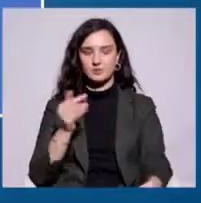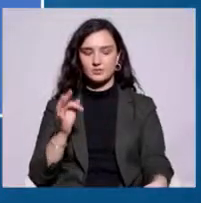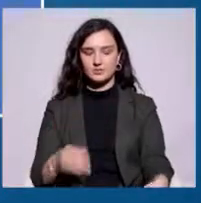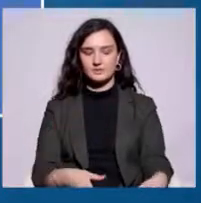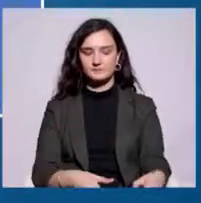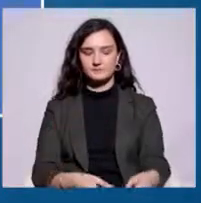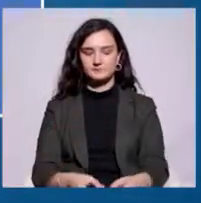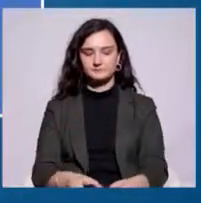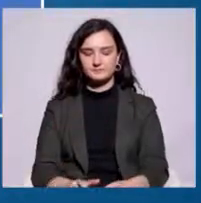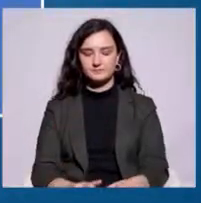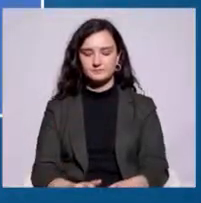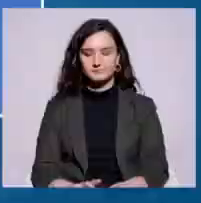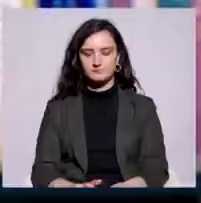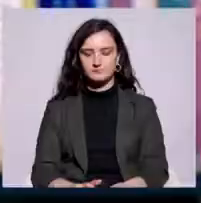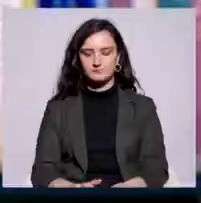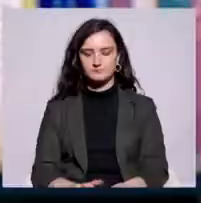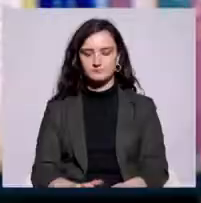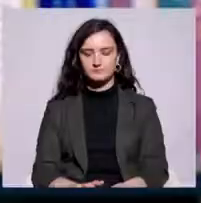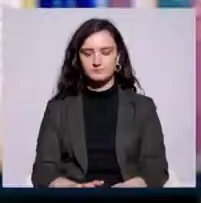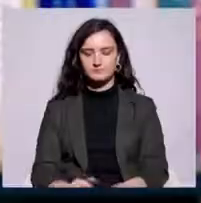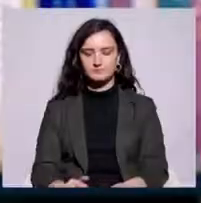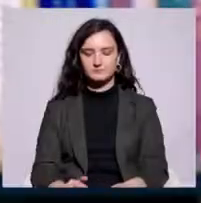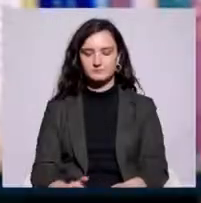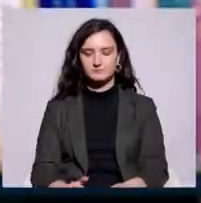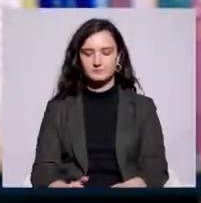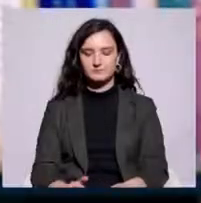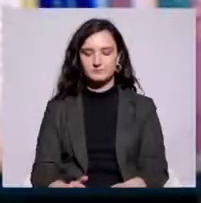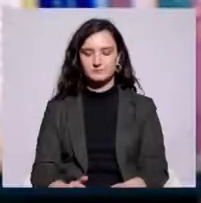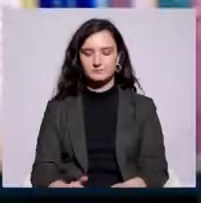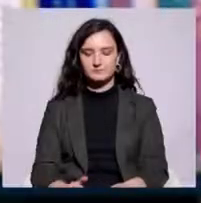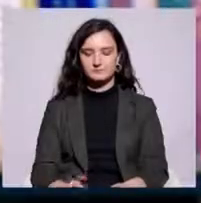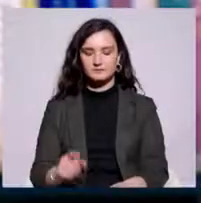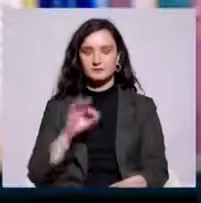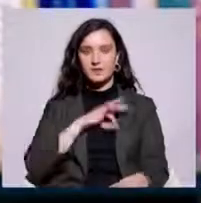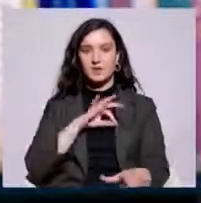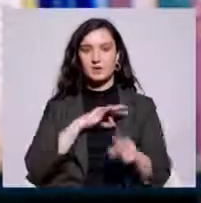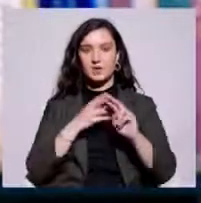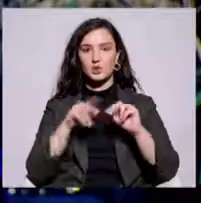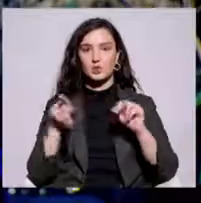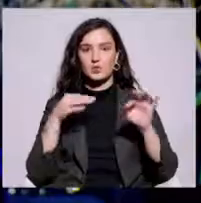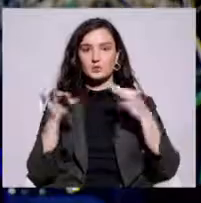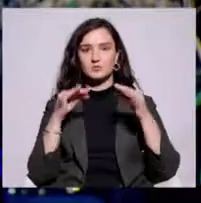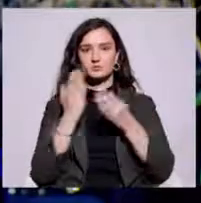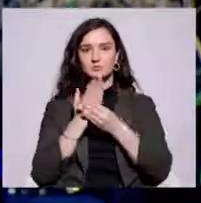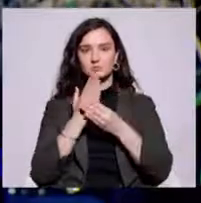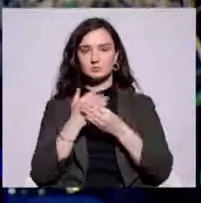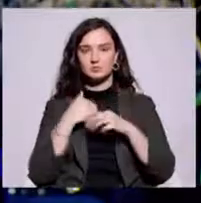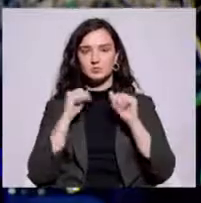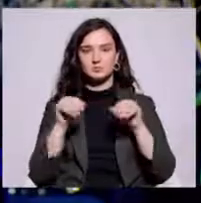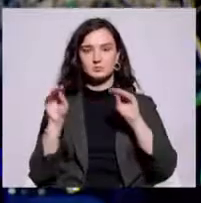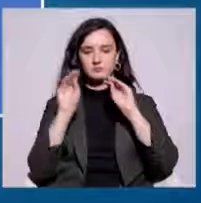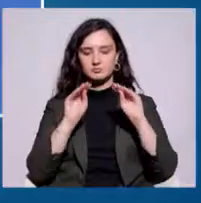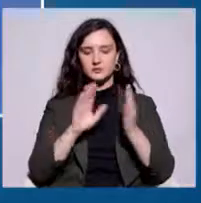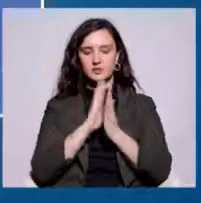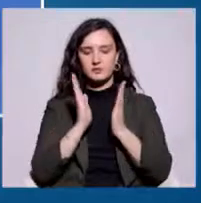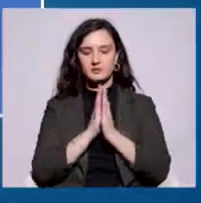Great. And then you can put old and used paper in the... I can put